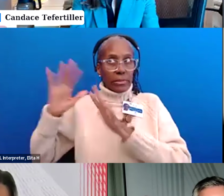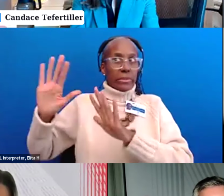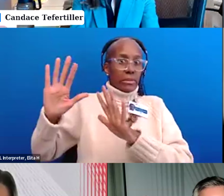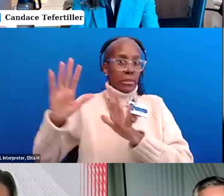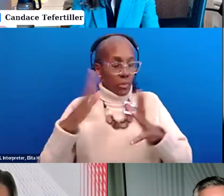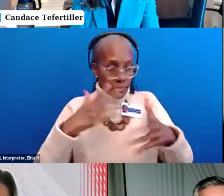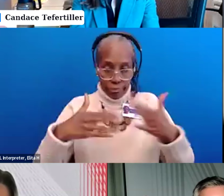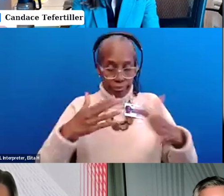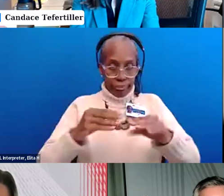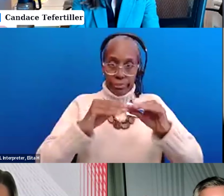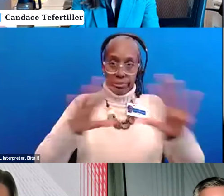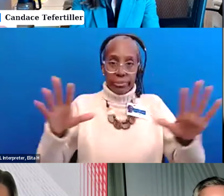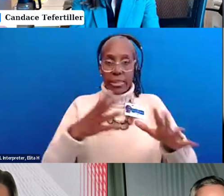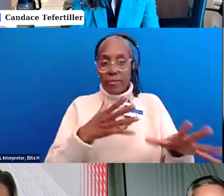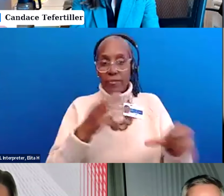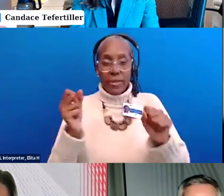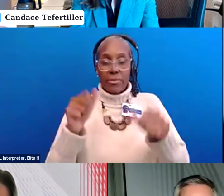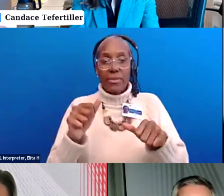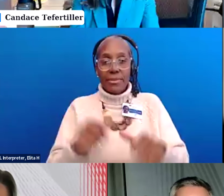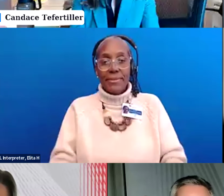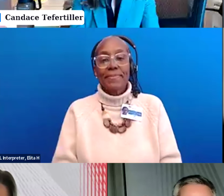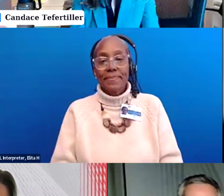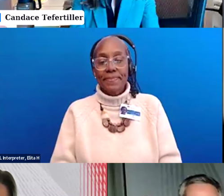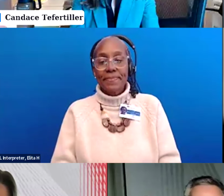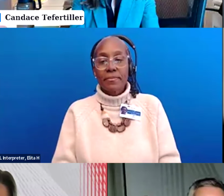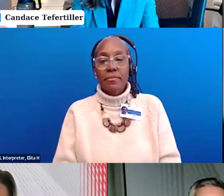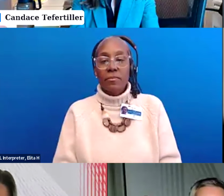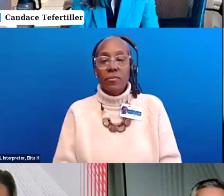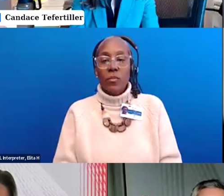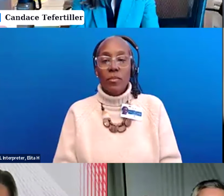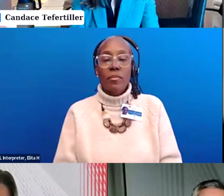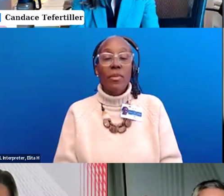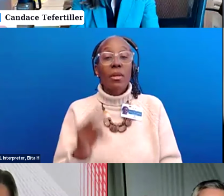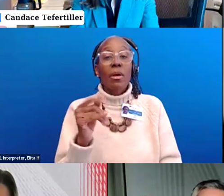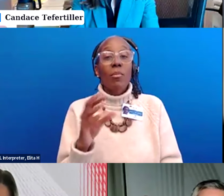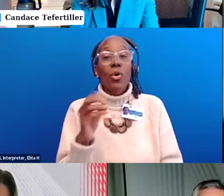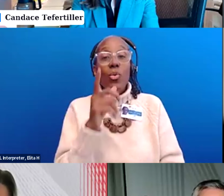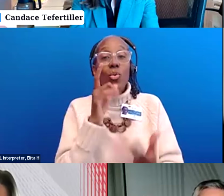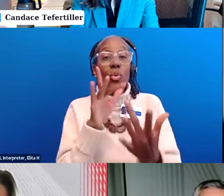out there as quickly as possible. And are clinics able to